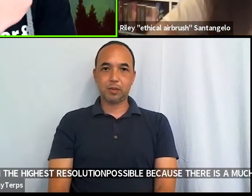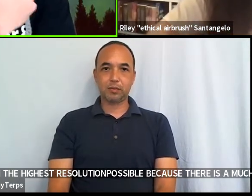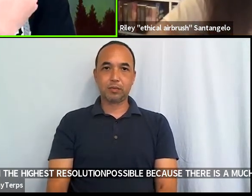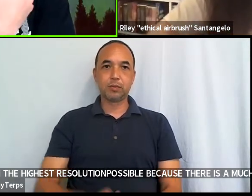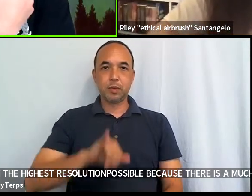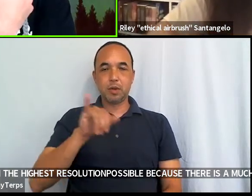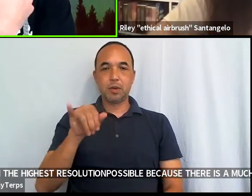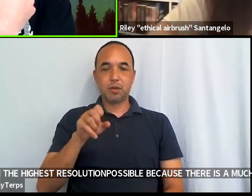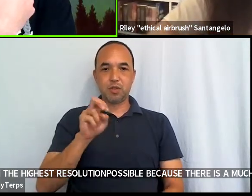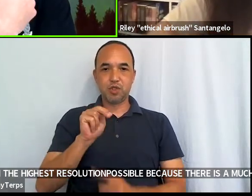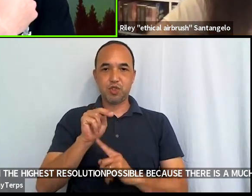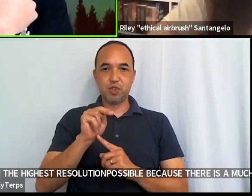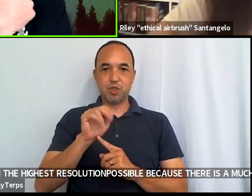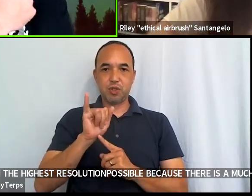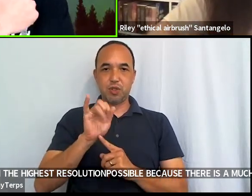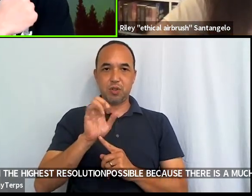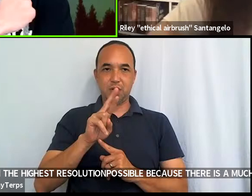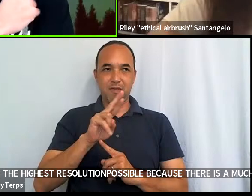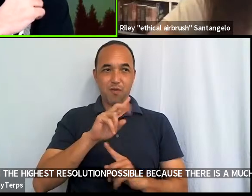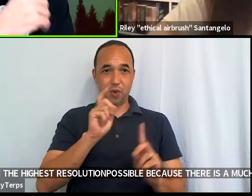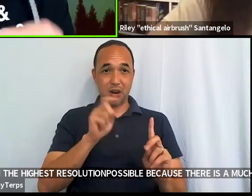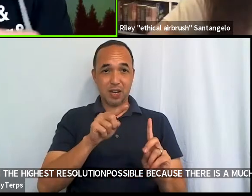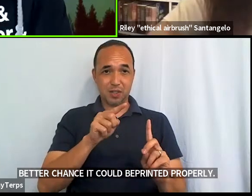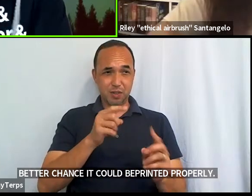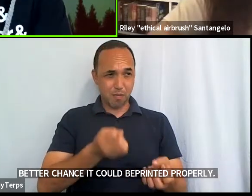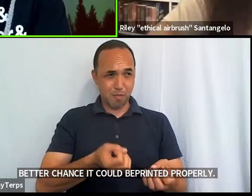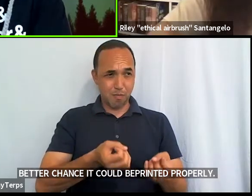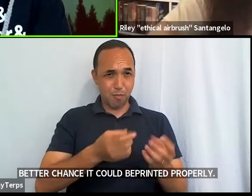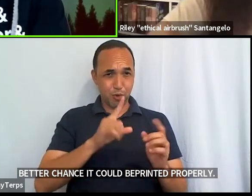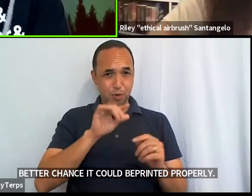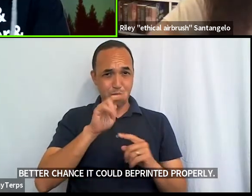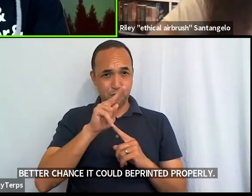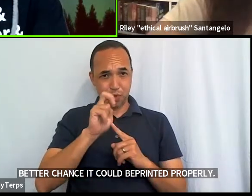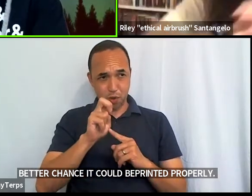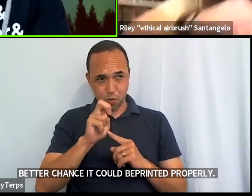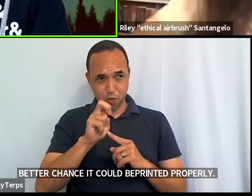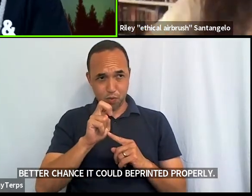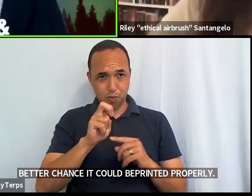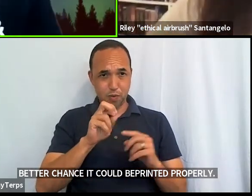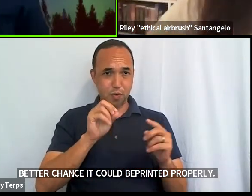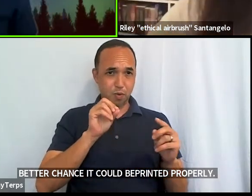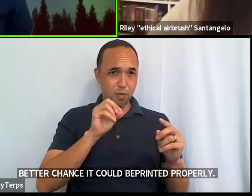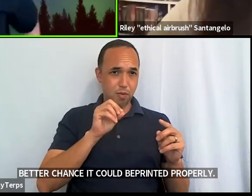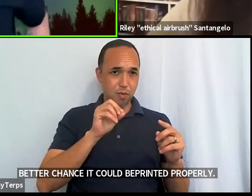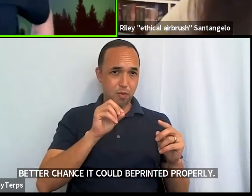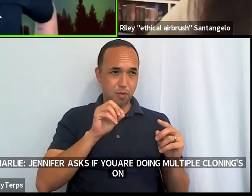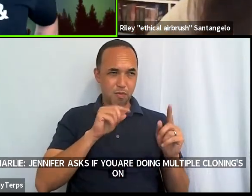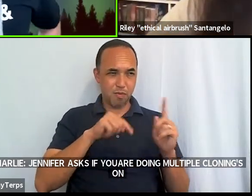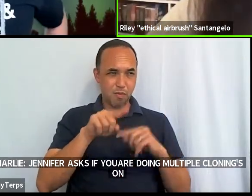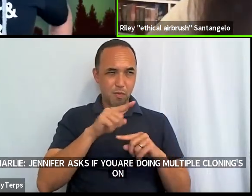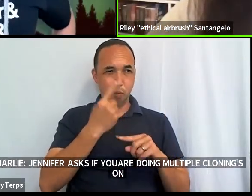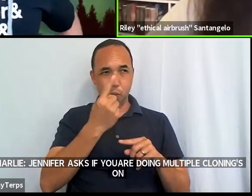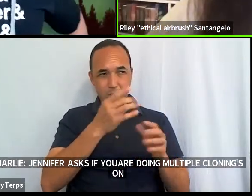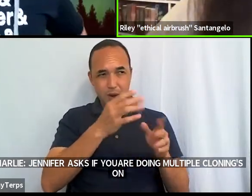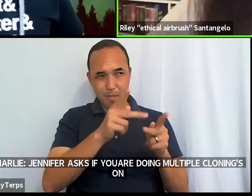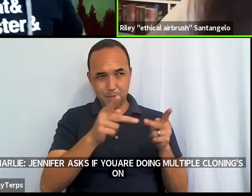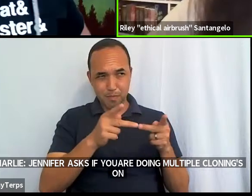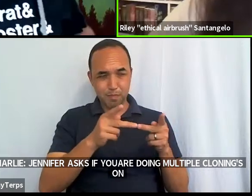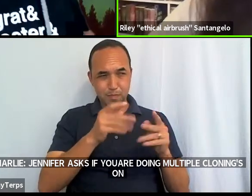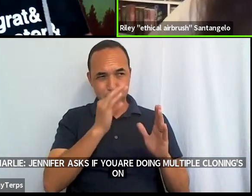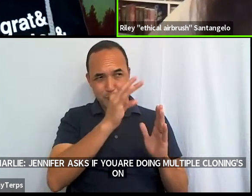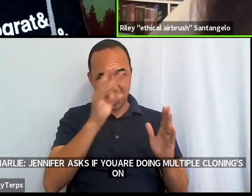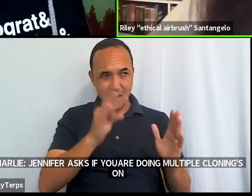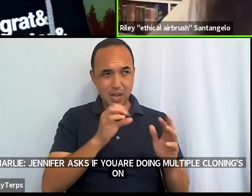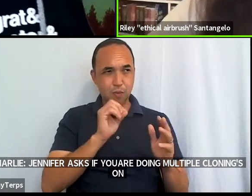multiple clonings on one spot, putting multiple circles over one spot instead of just one? Is that a practice? Yeah, I can show you